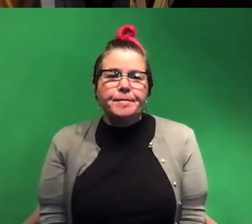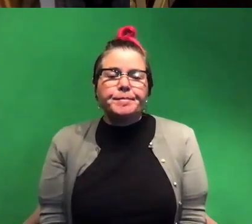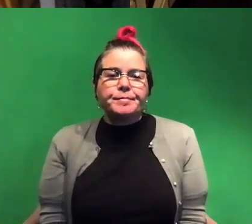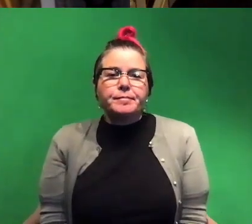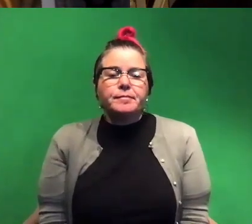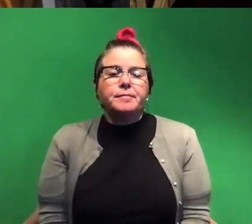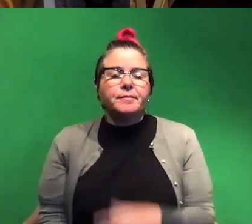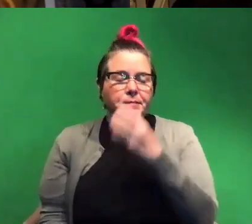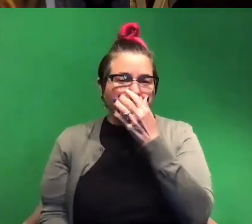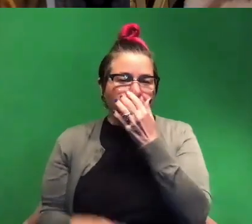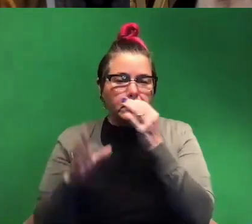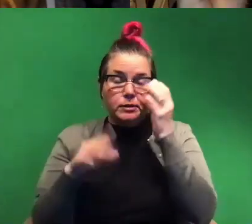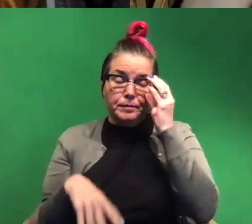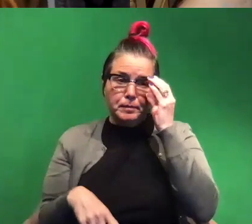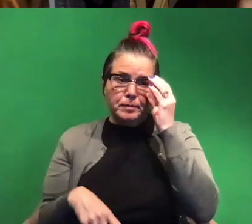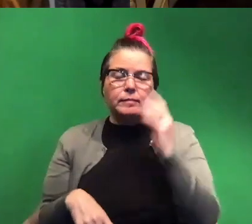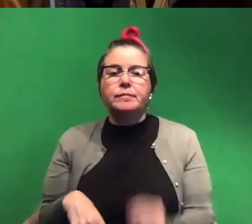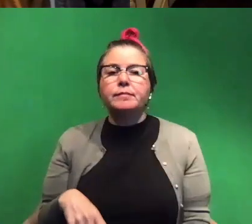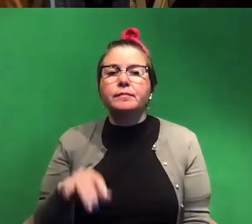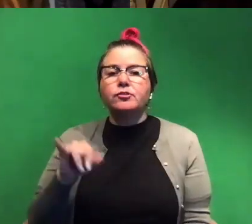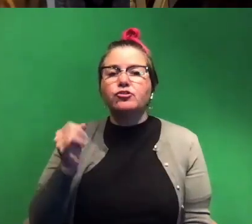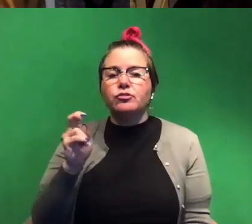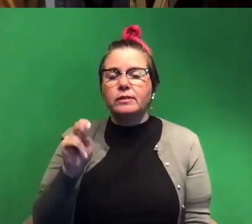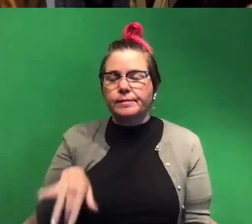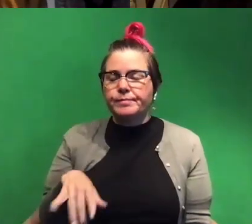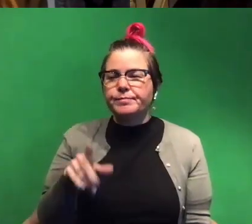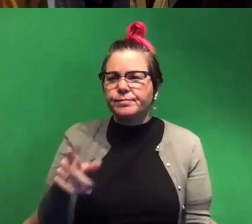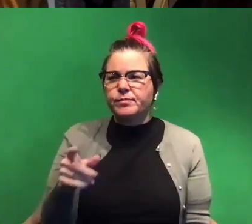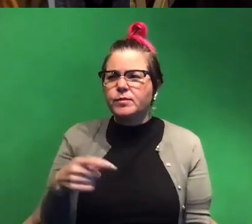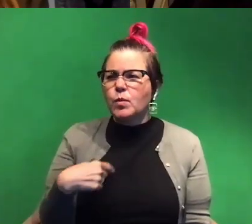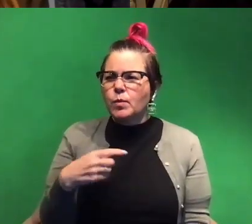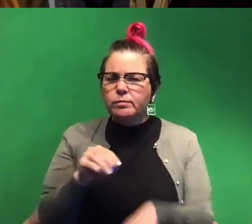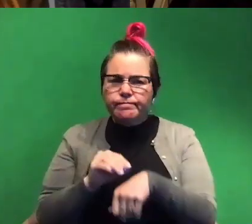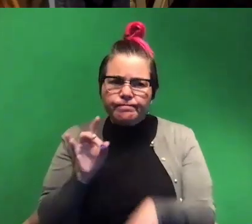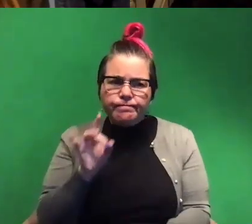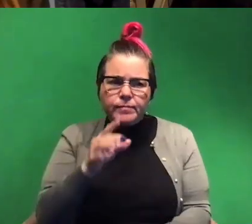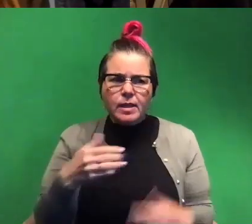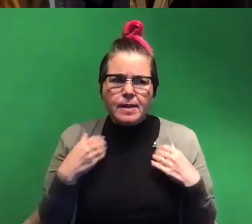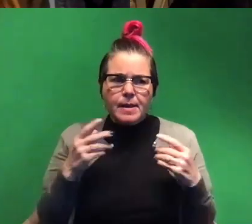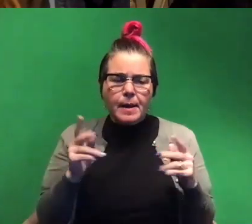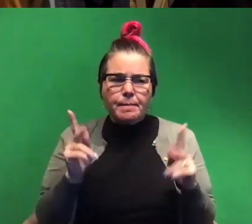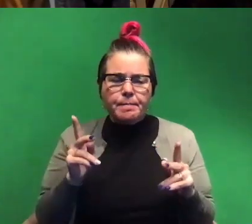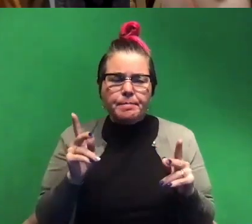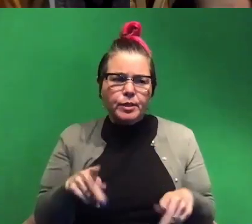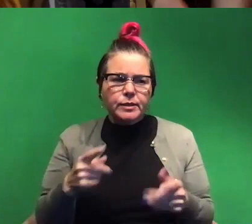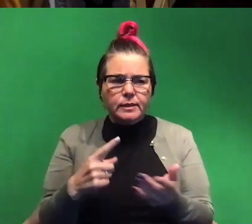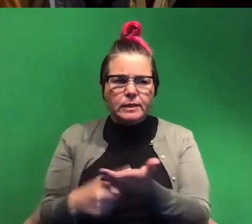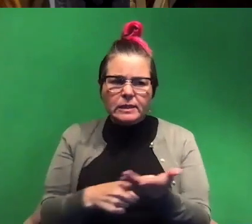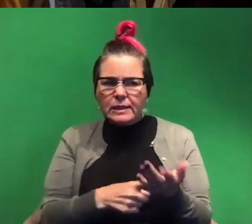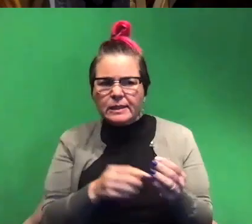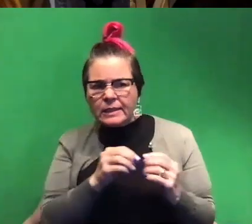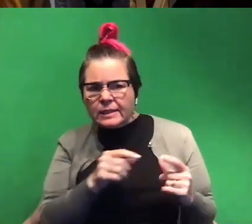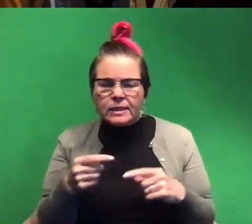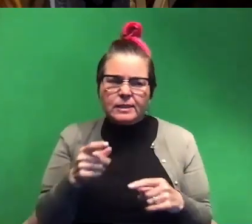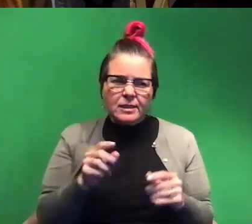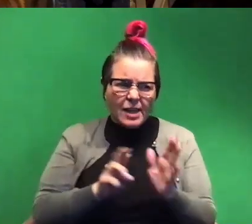That's awesome. Let's see. This is from Jenny. What would you say to a young person debating whether to pursue an astro